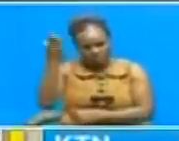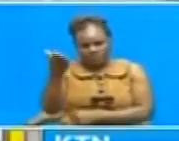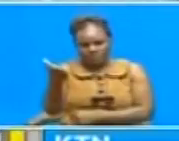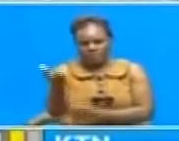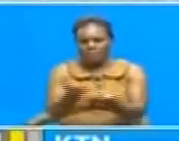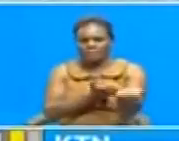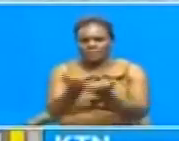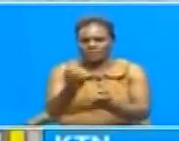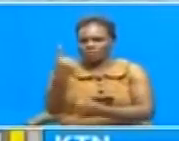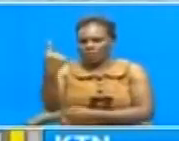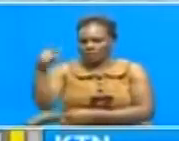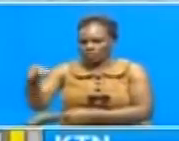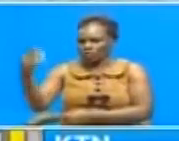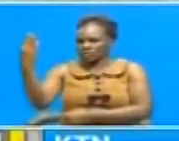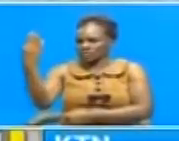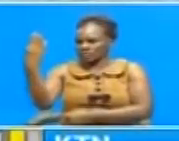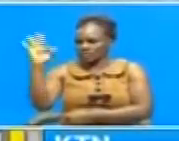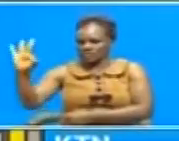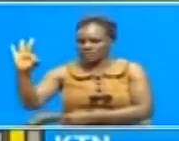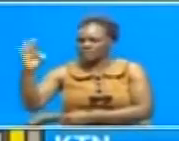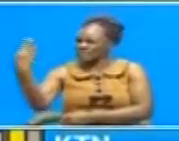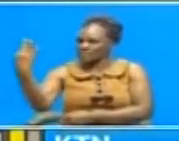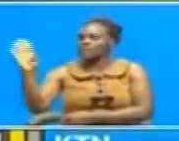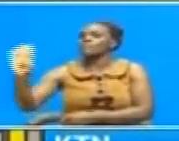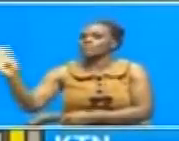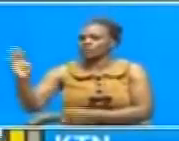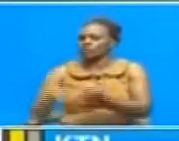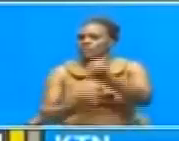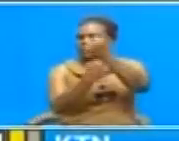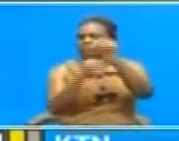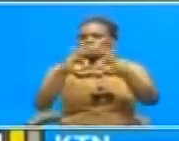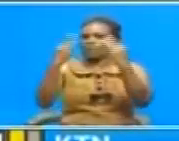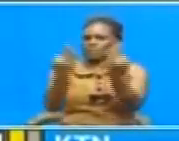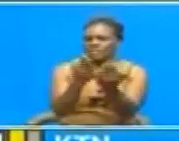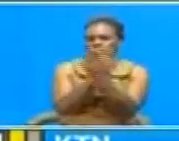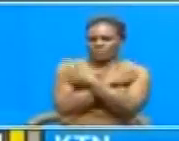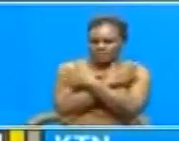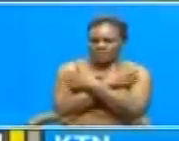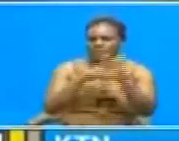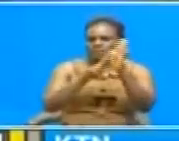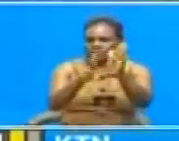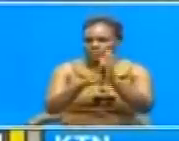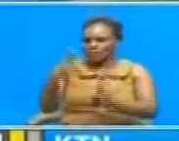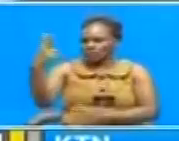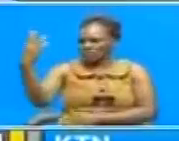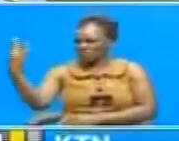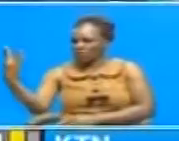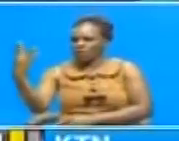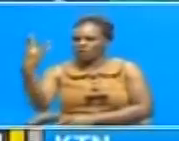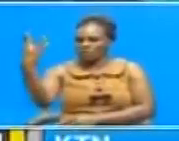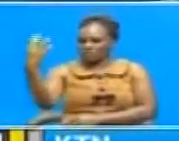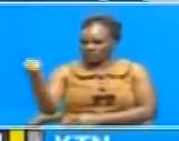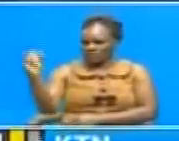send approximately $1.3 billion to Somalia to support families and friends. These represent 24 to 45%